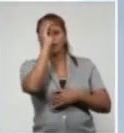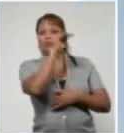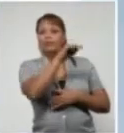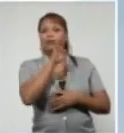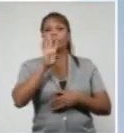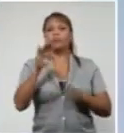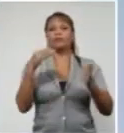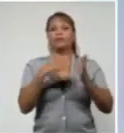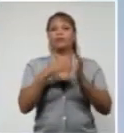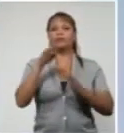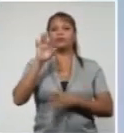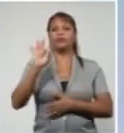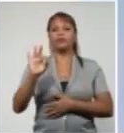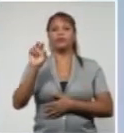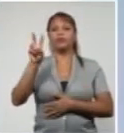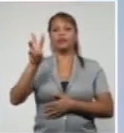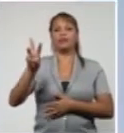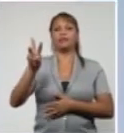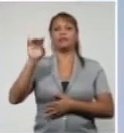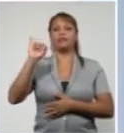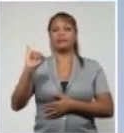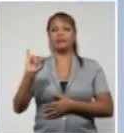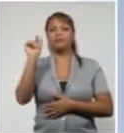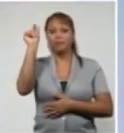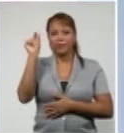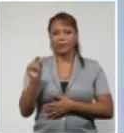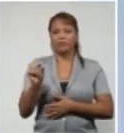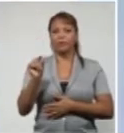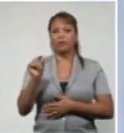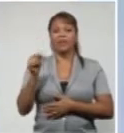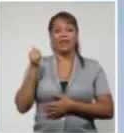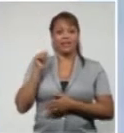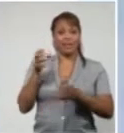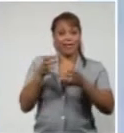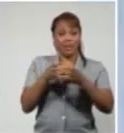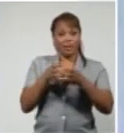We start today's press conference with